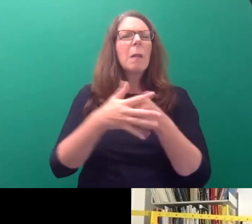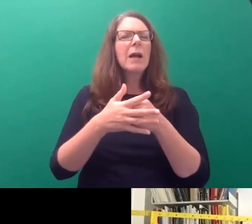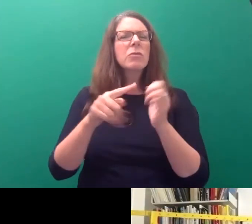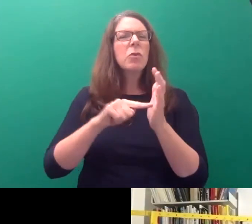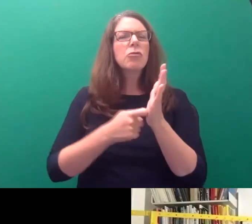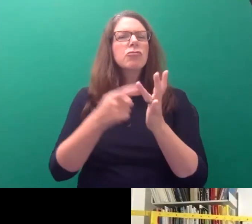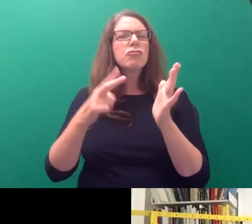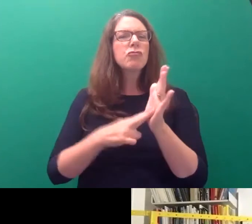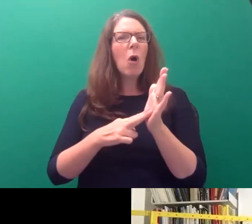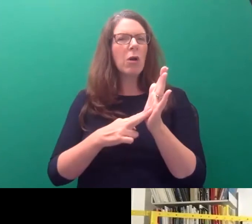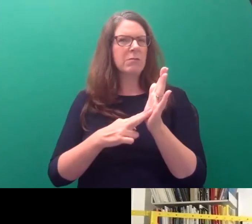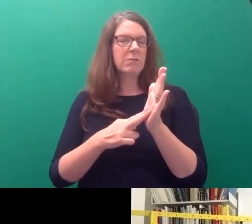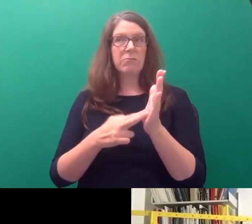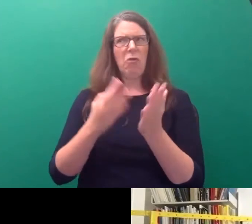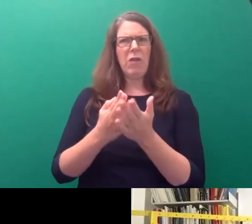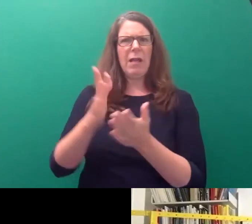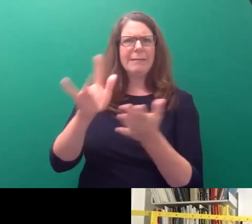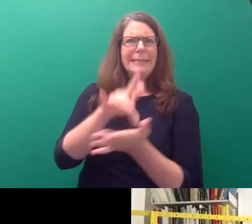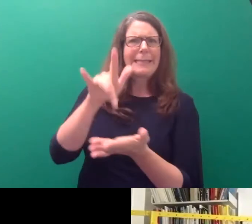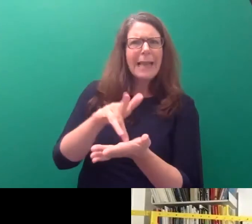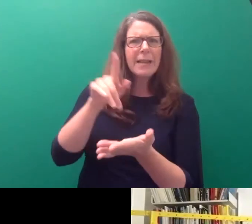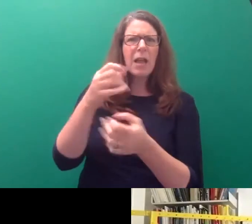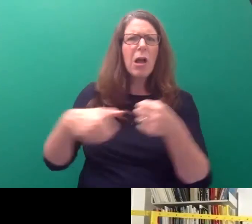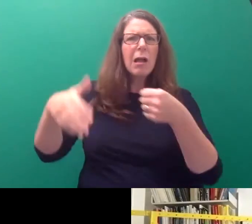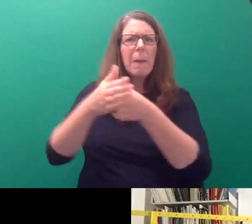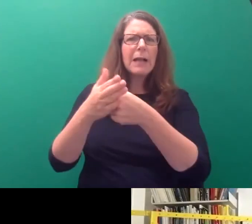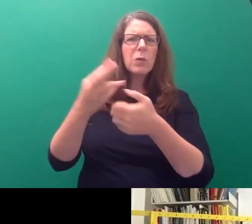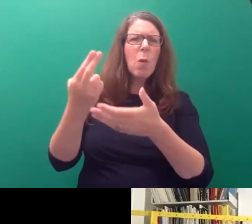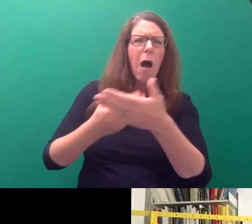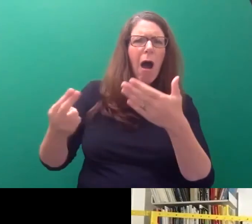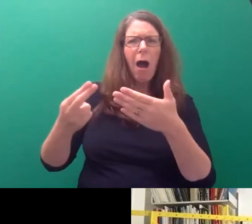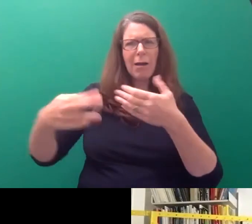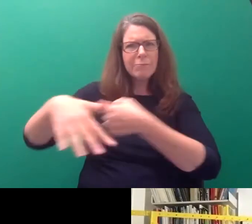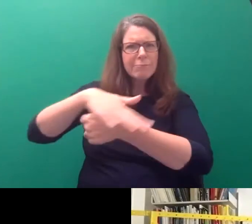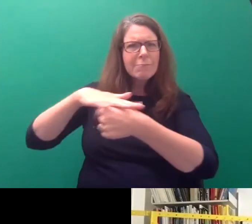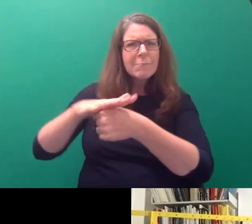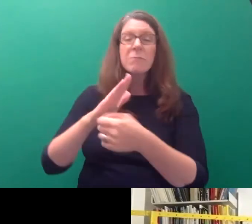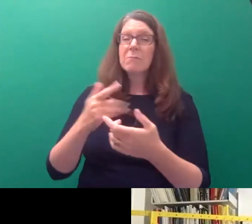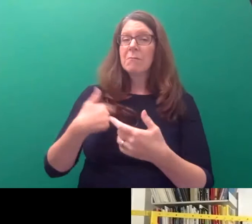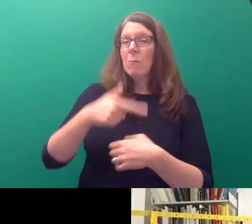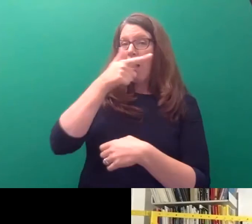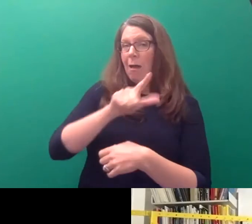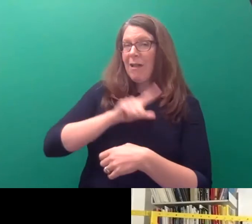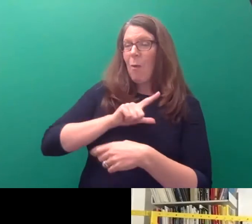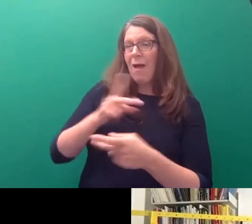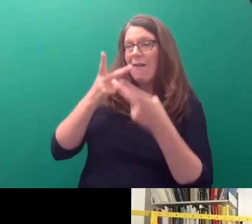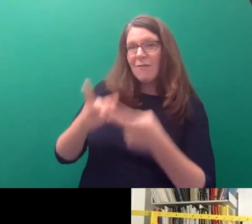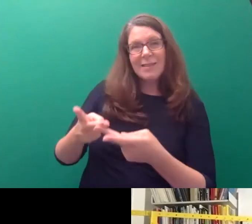Glasgow's art scene. And I went to meet her to film an interview for our Mary Quant